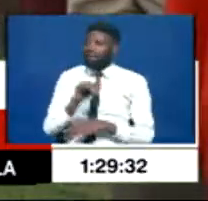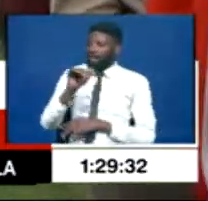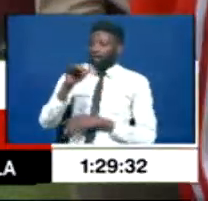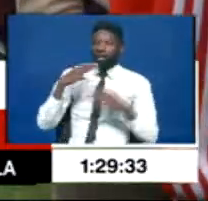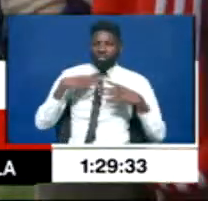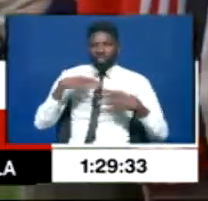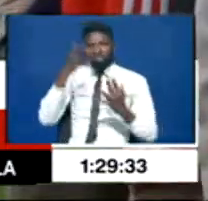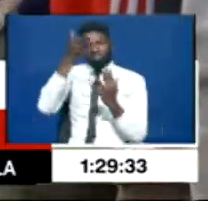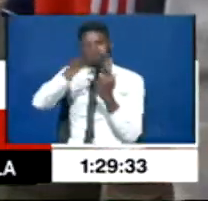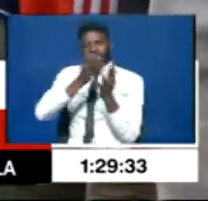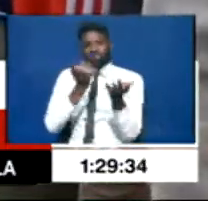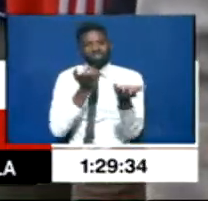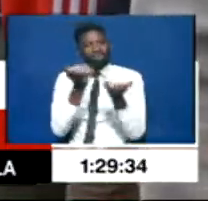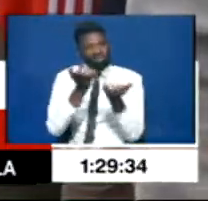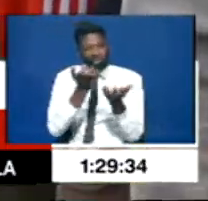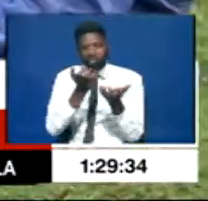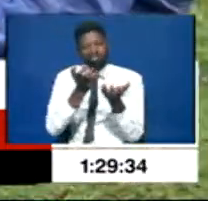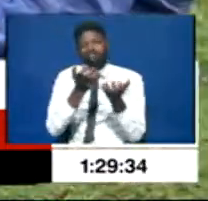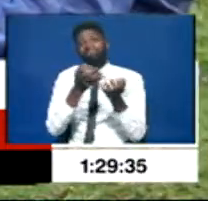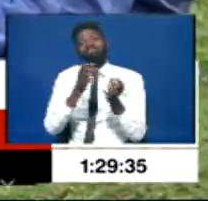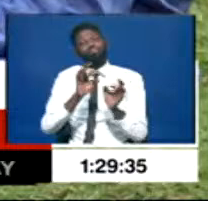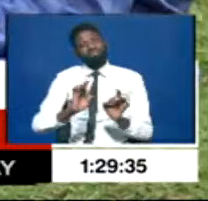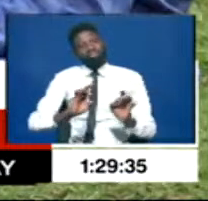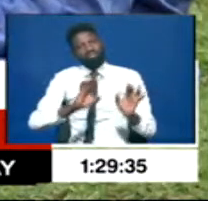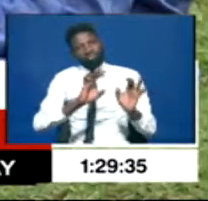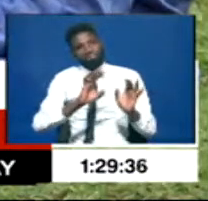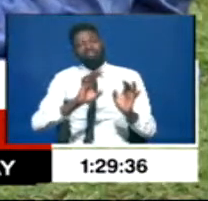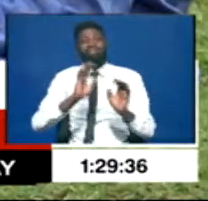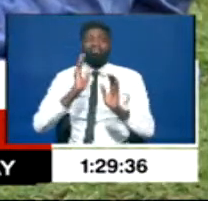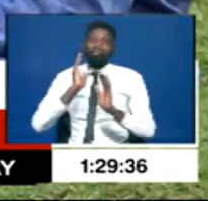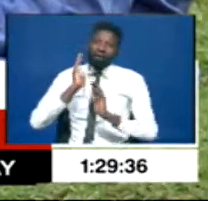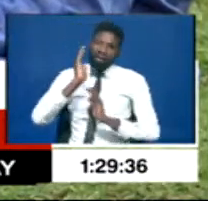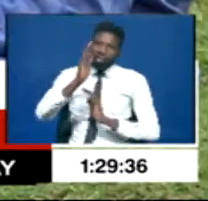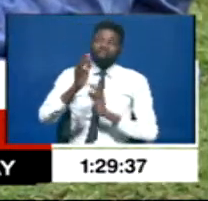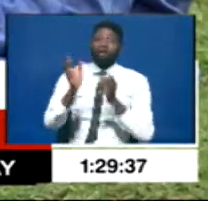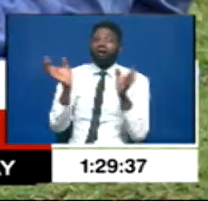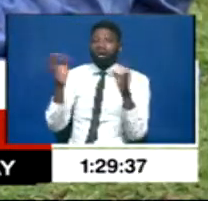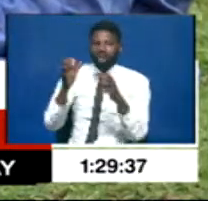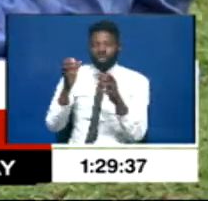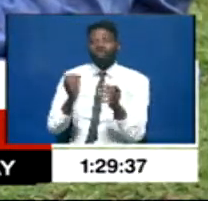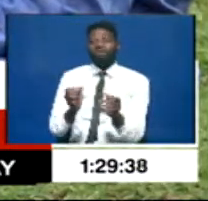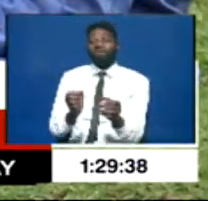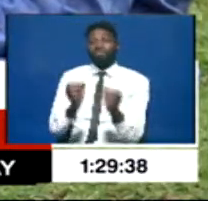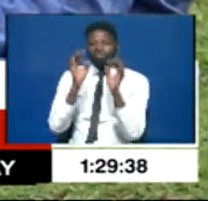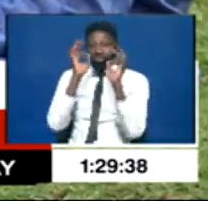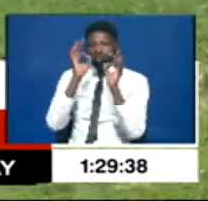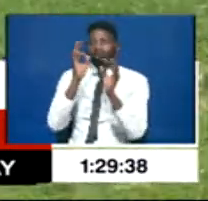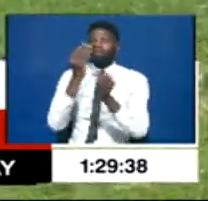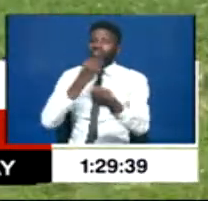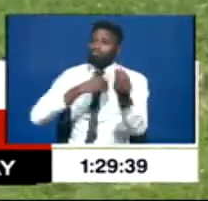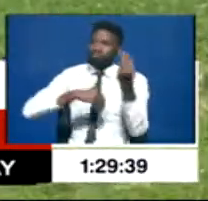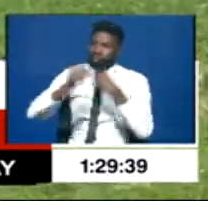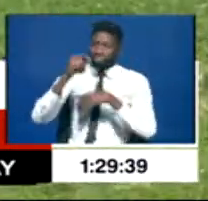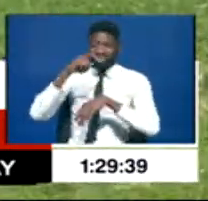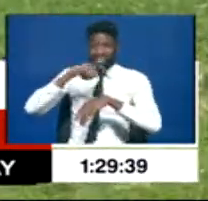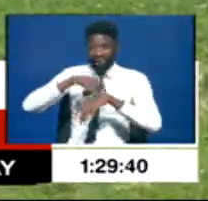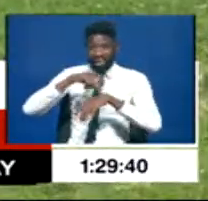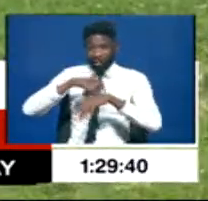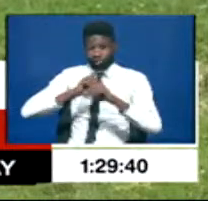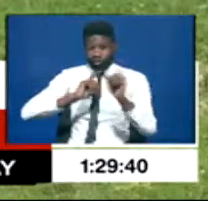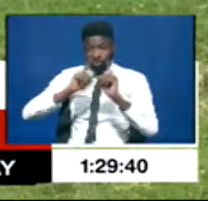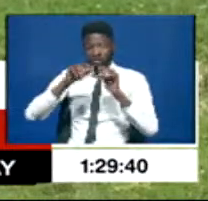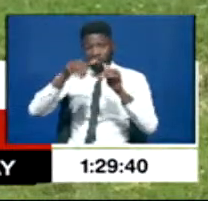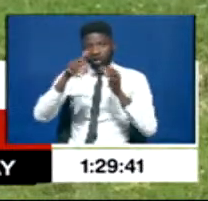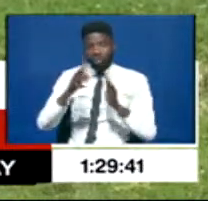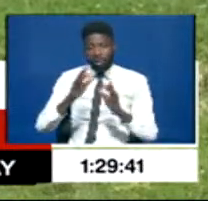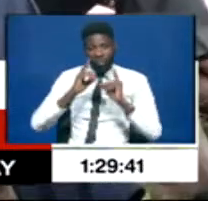only sell their produce to legitimate companies. Speaking at Gachege Shopping Center where the distribution happened, the farmers took issue with